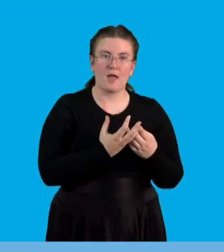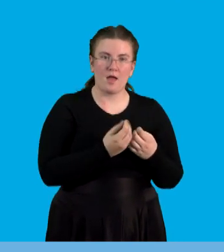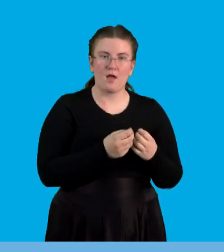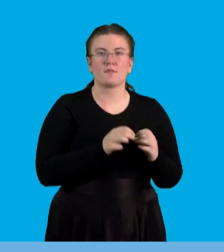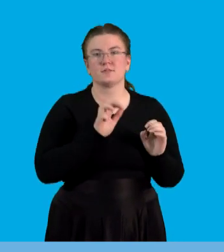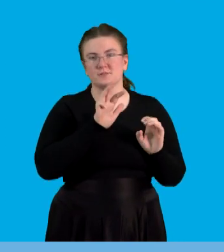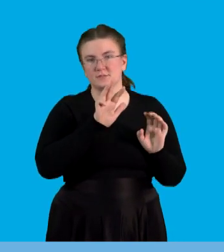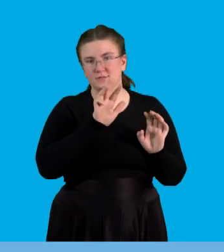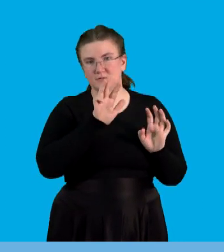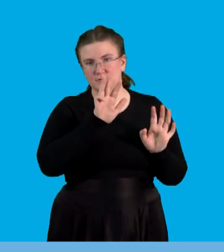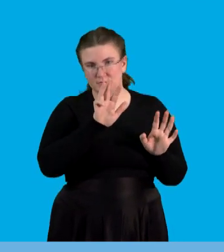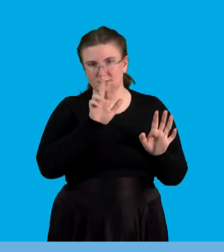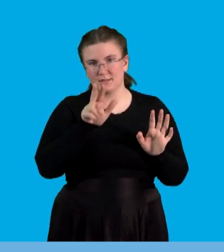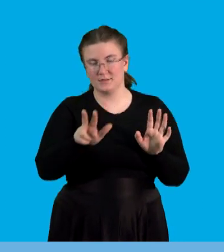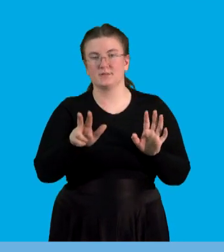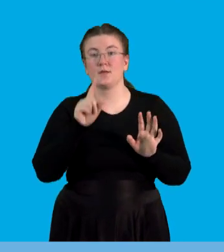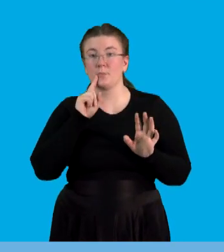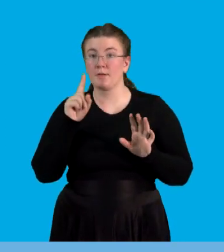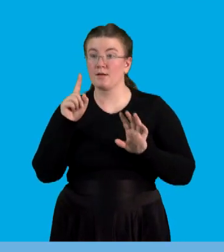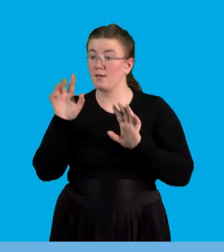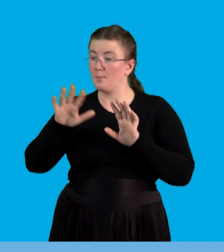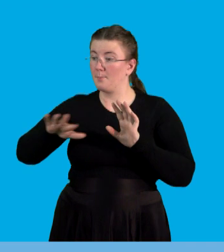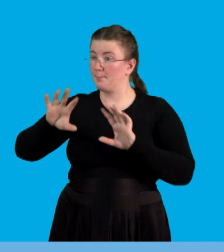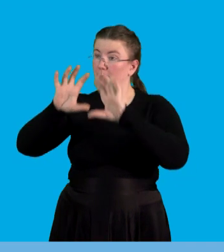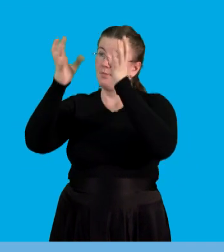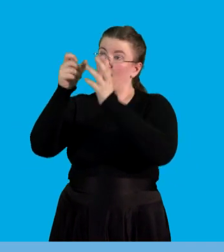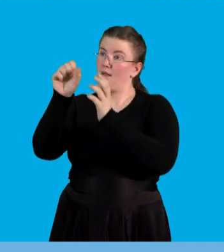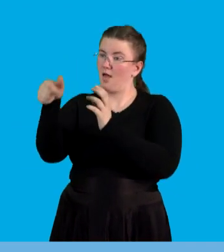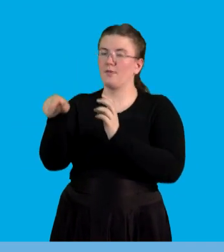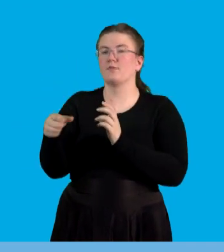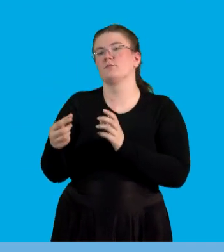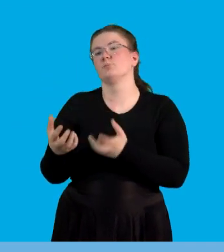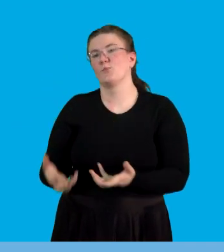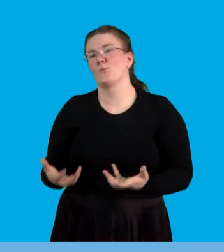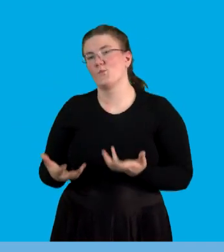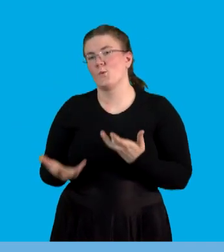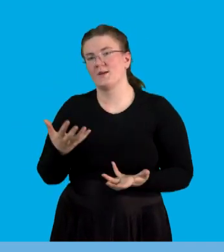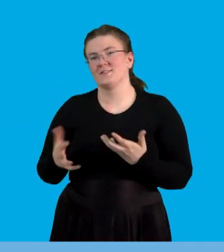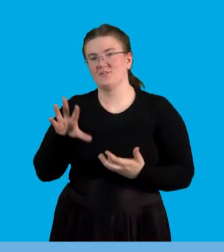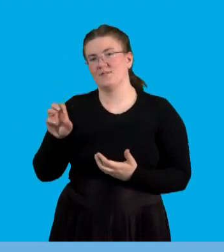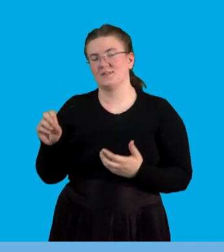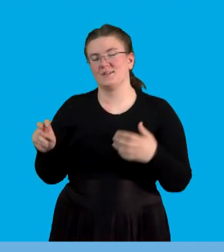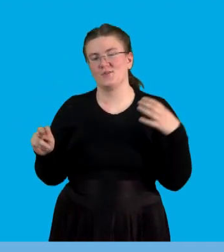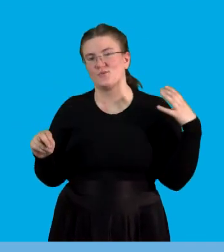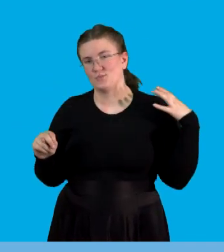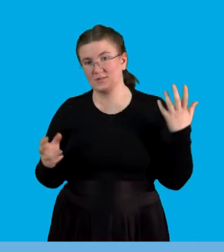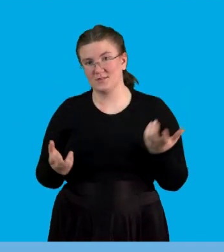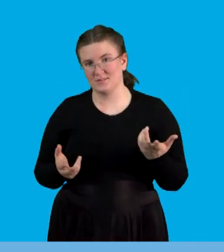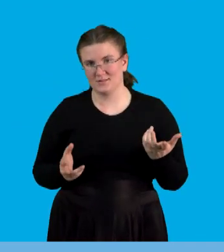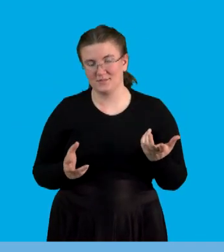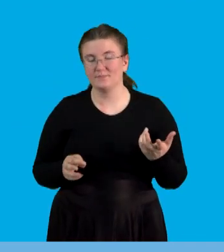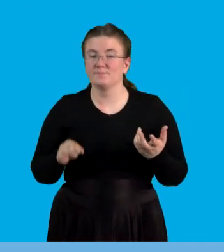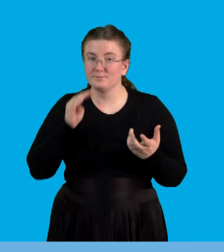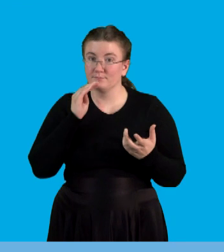has a weight of 98 newtons, but on this different planet, it has a weight of 50 newtons. So therefore,